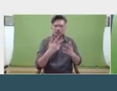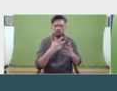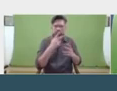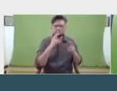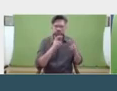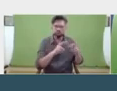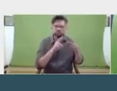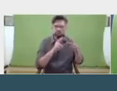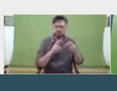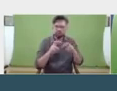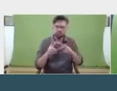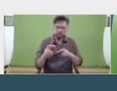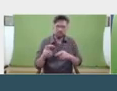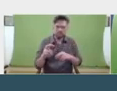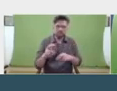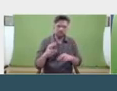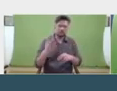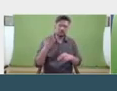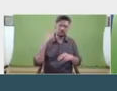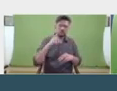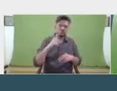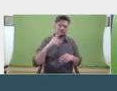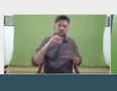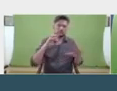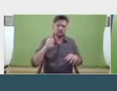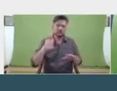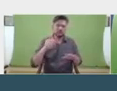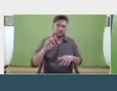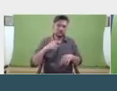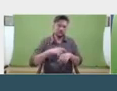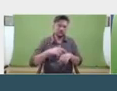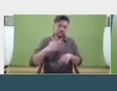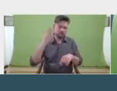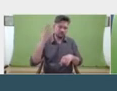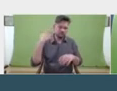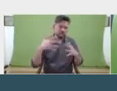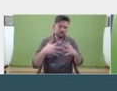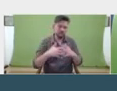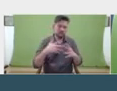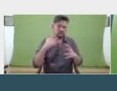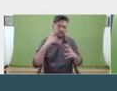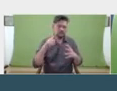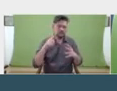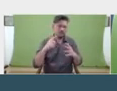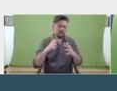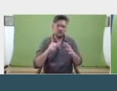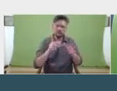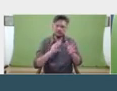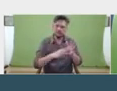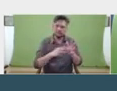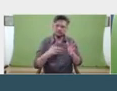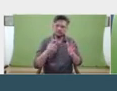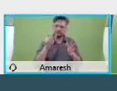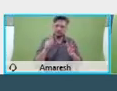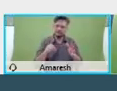60s by william labov actually set the standard for variation within start variation studies within linguistics and so